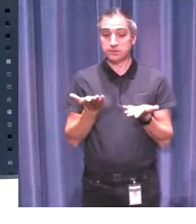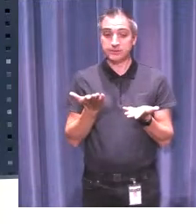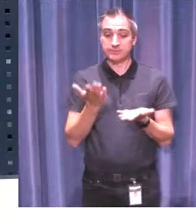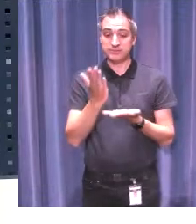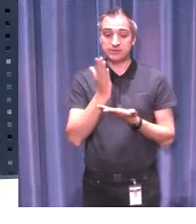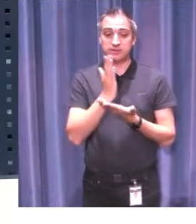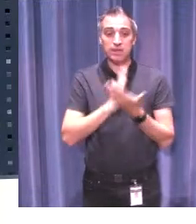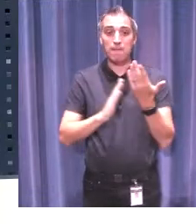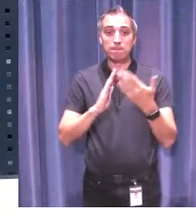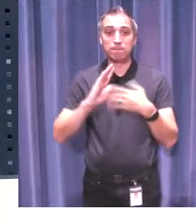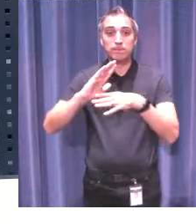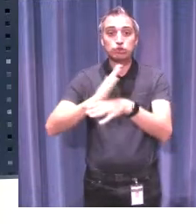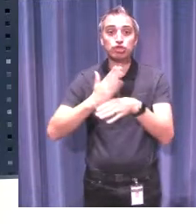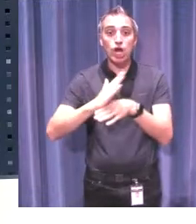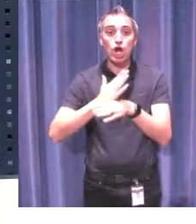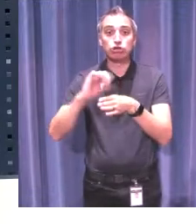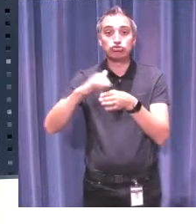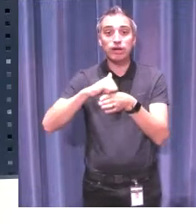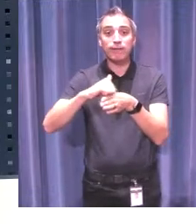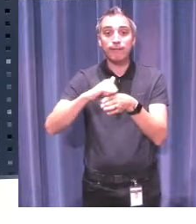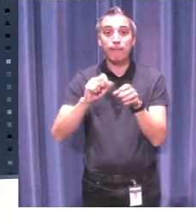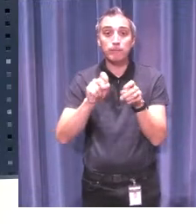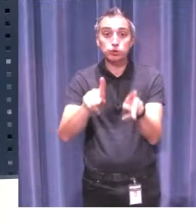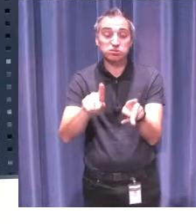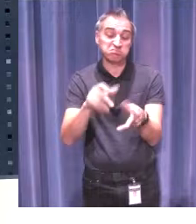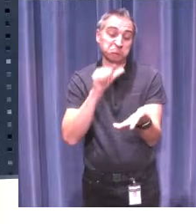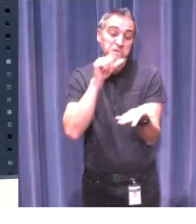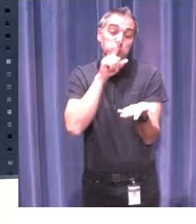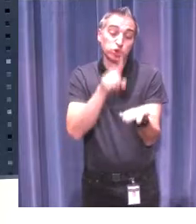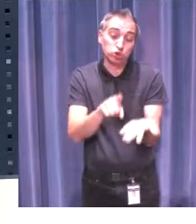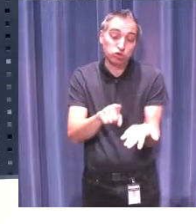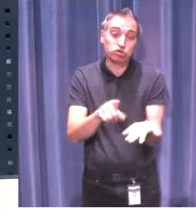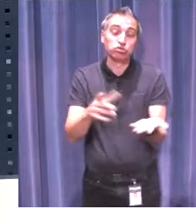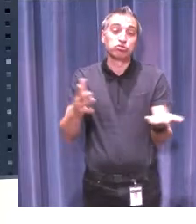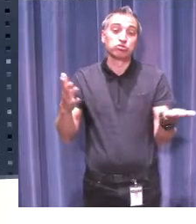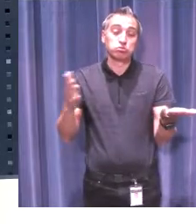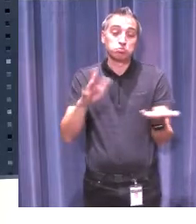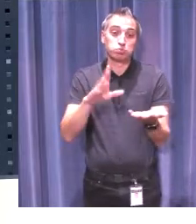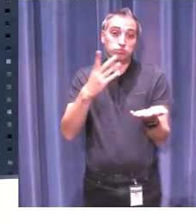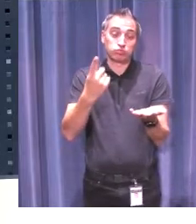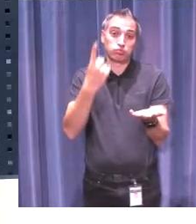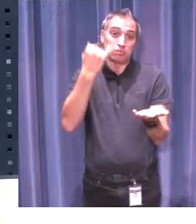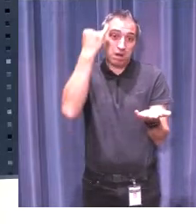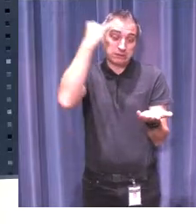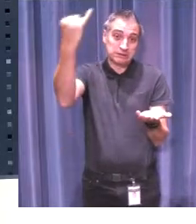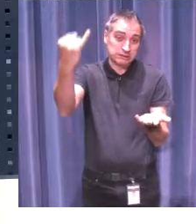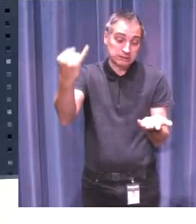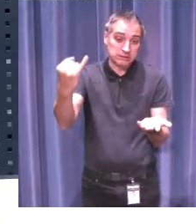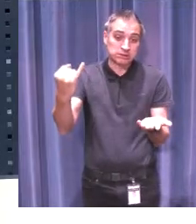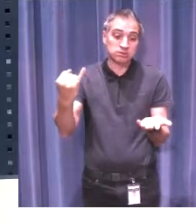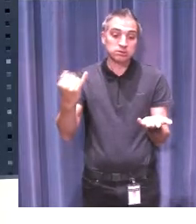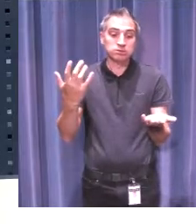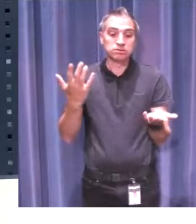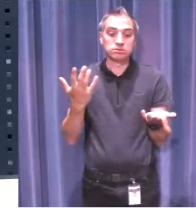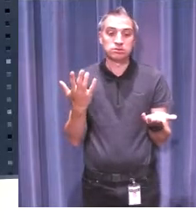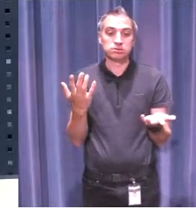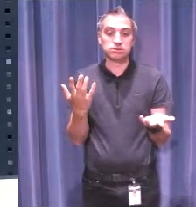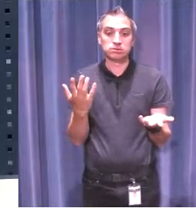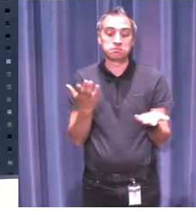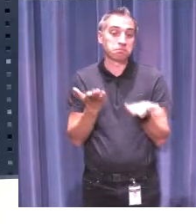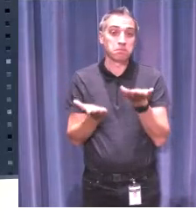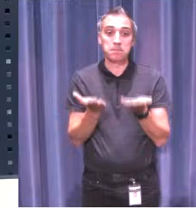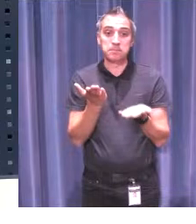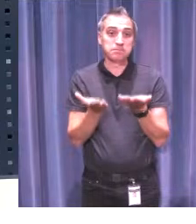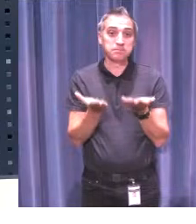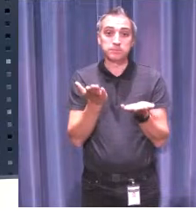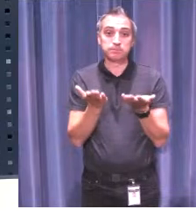some shared training opportunities. I'm not sure if that's an idea that may be something